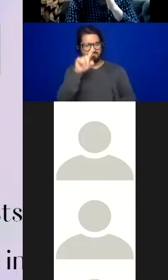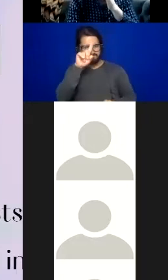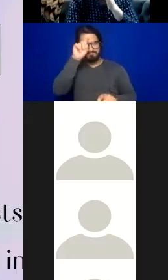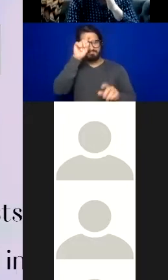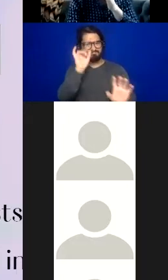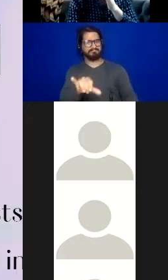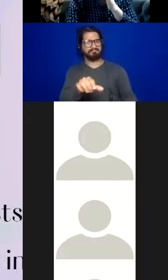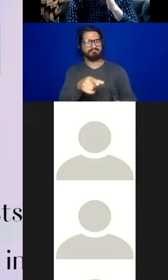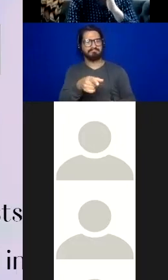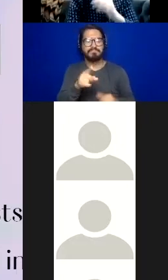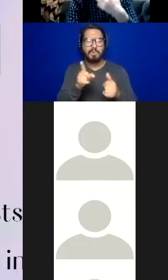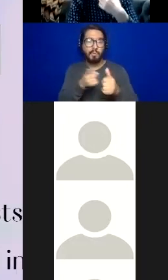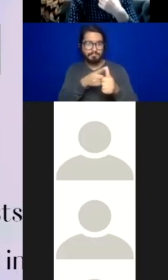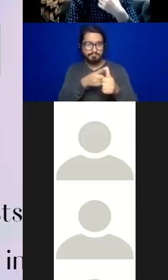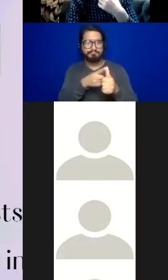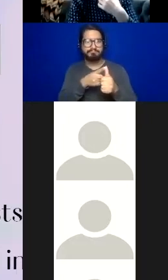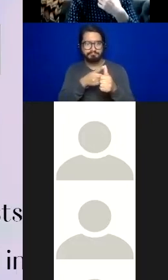So one is,